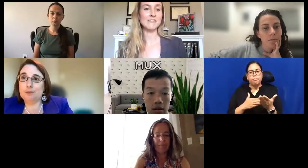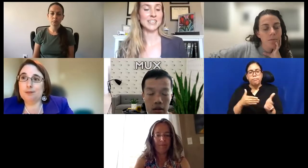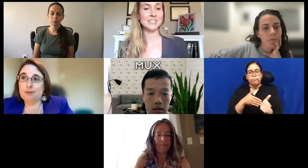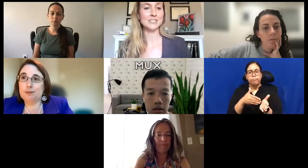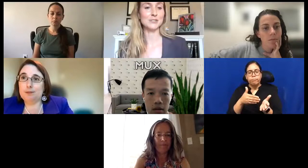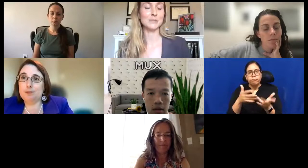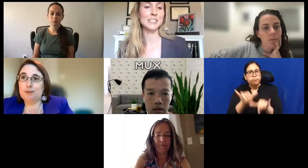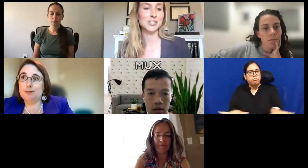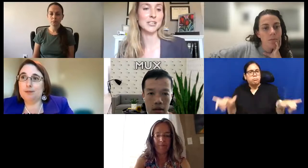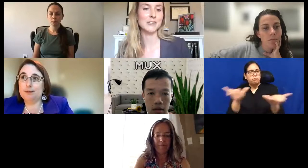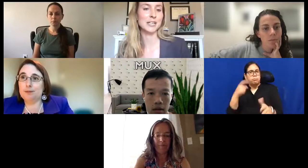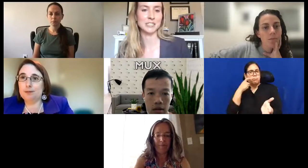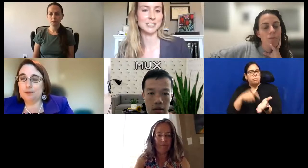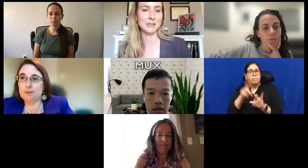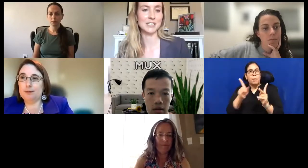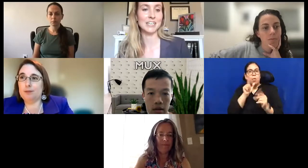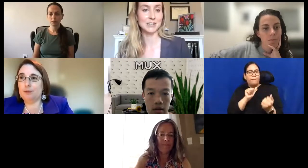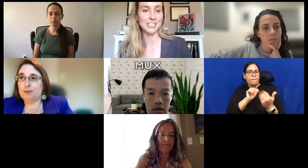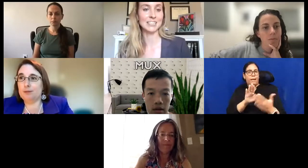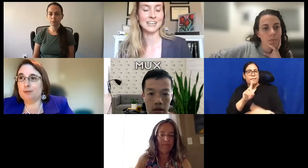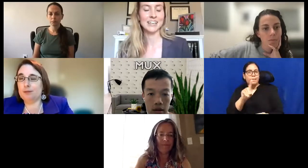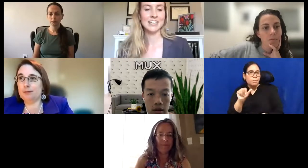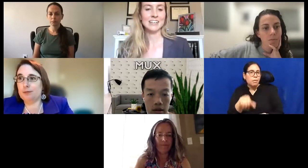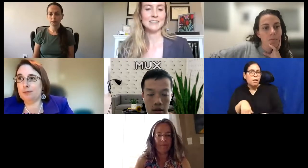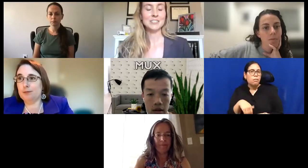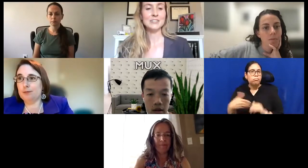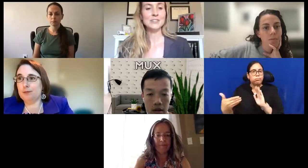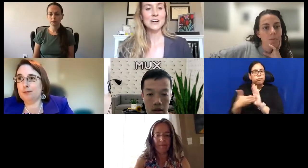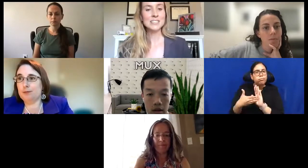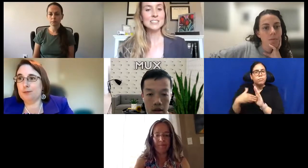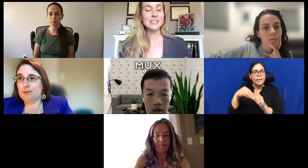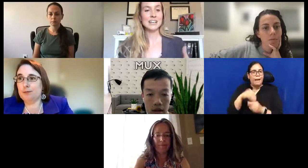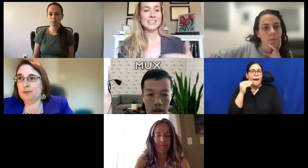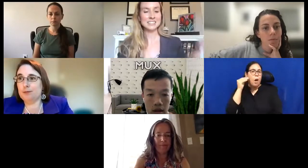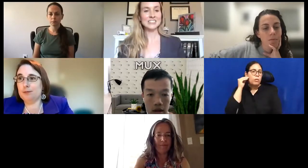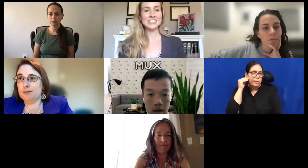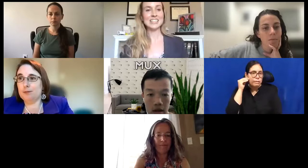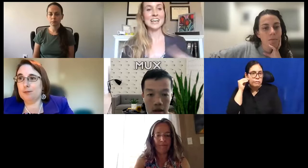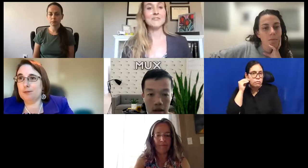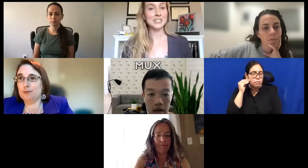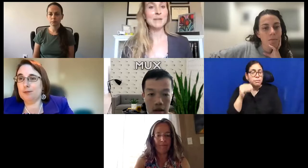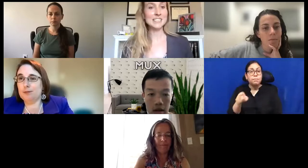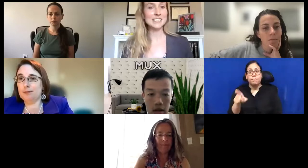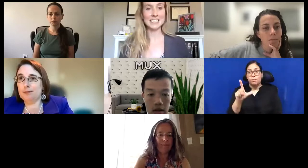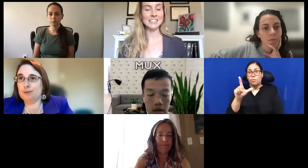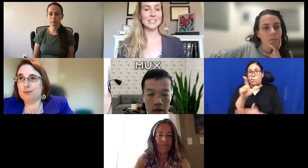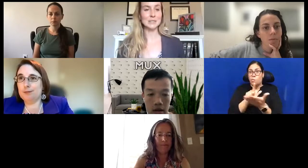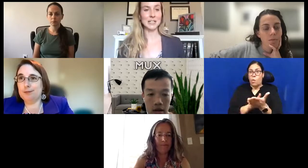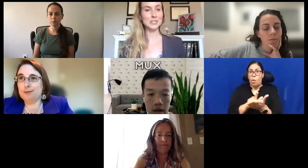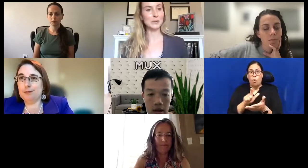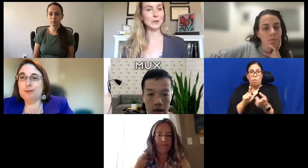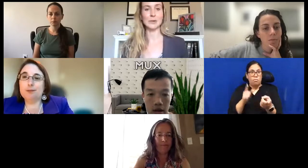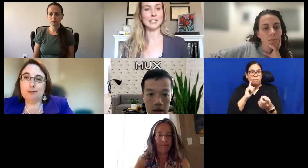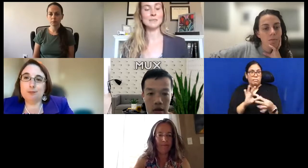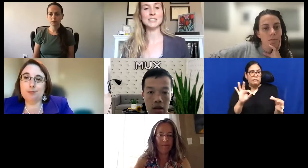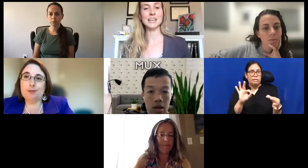disabilities might face discrimination or ableism in housing. And so the laws, as Angela said, can vary by state as well